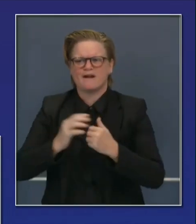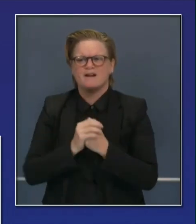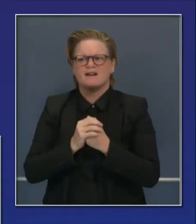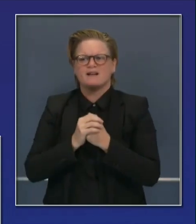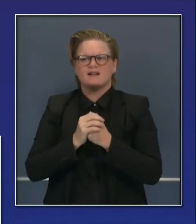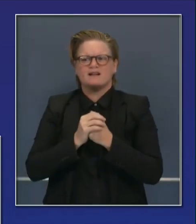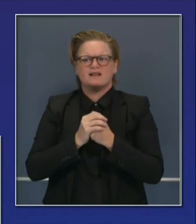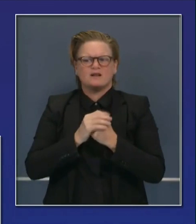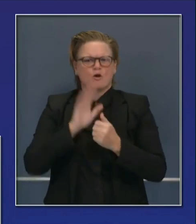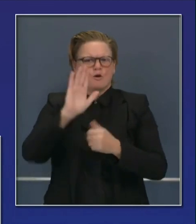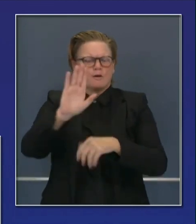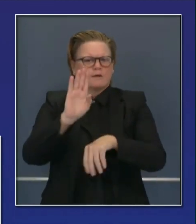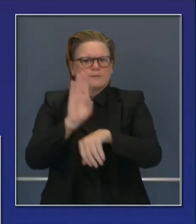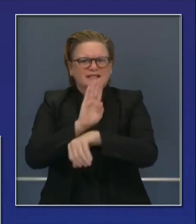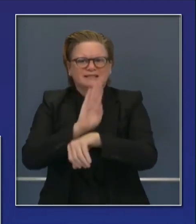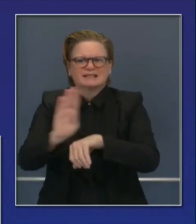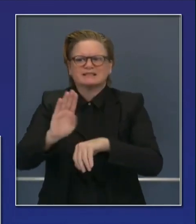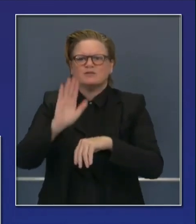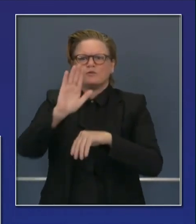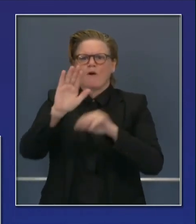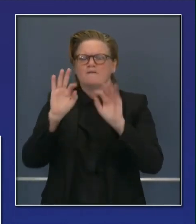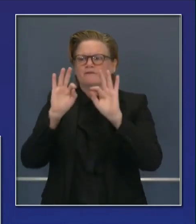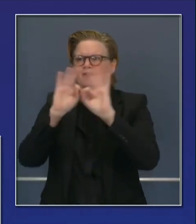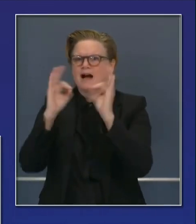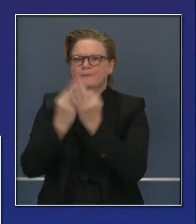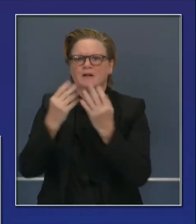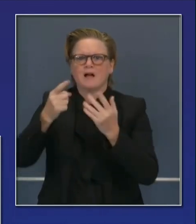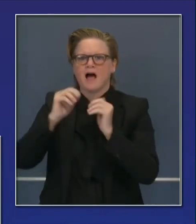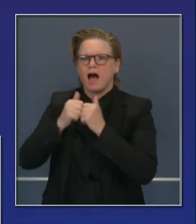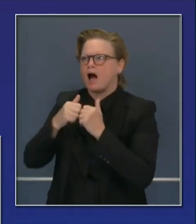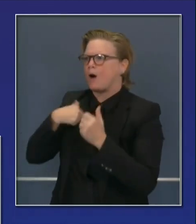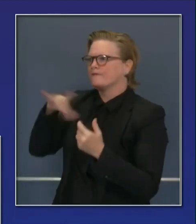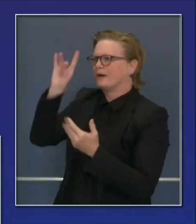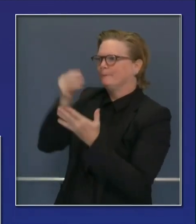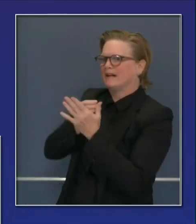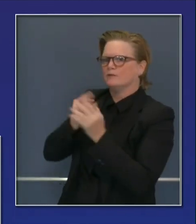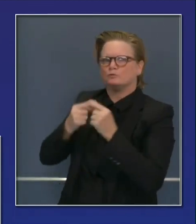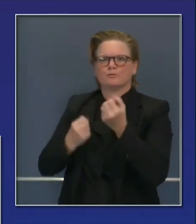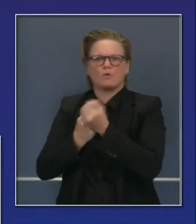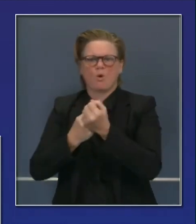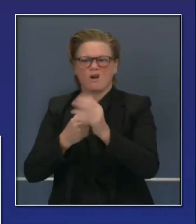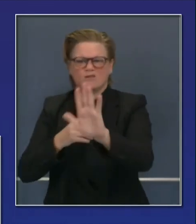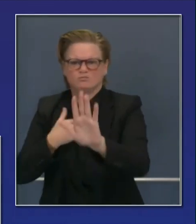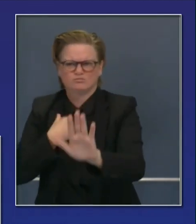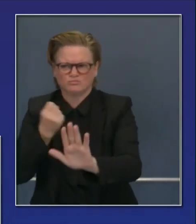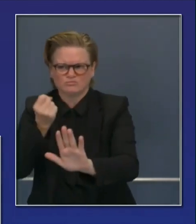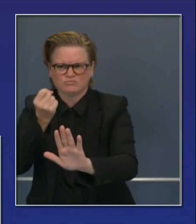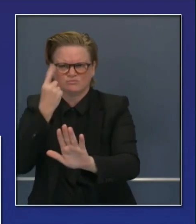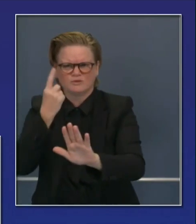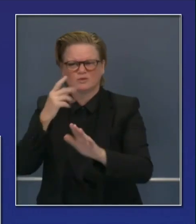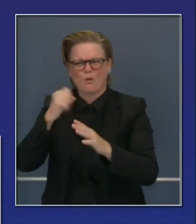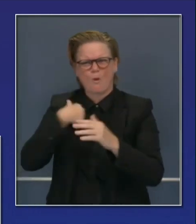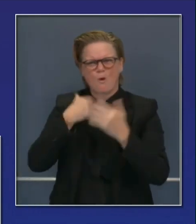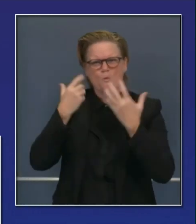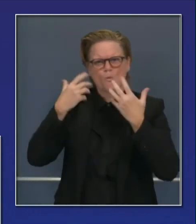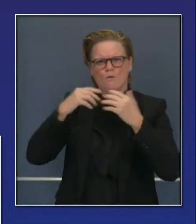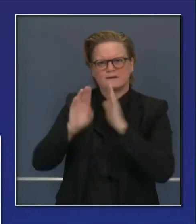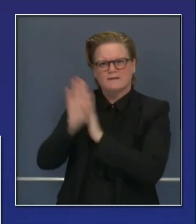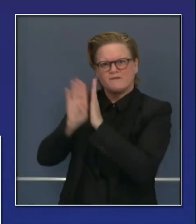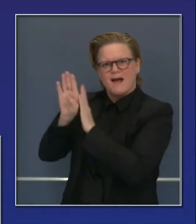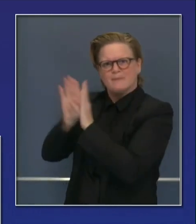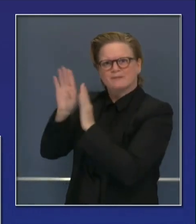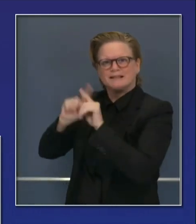employees. We need to look at waiving fees and look at impacted industries in a much more comprehensive way. And we've begun